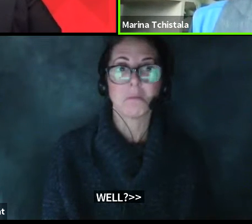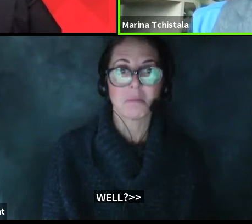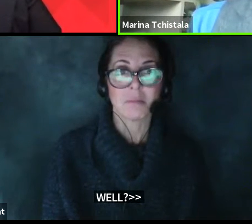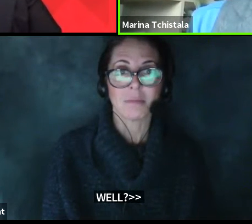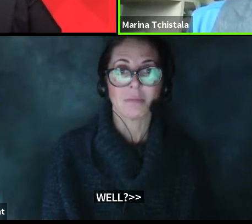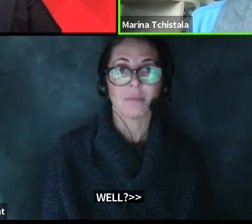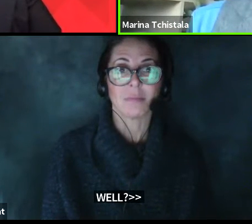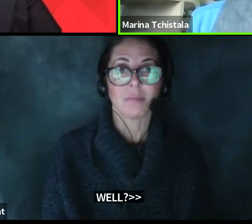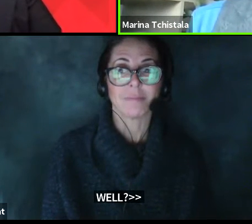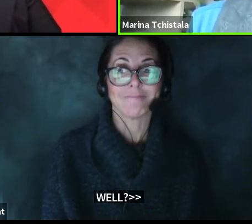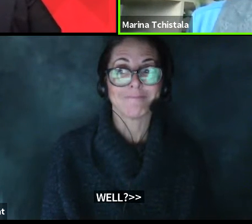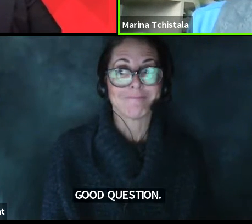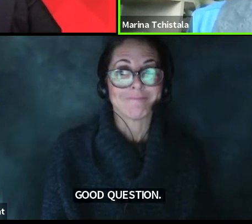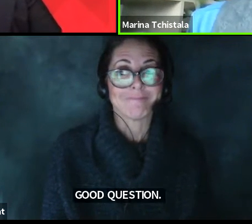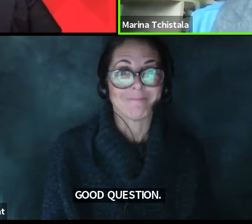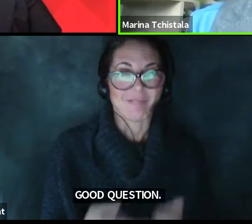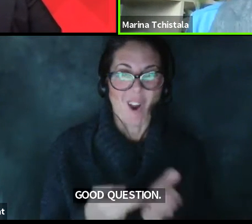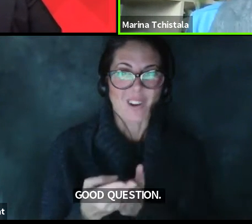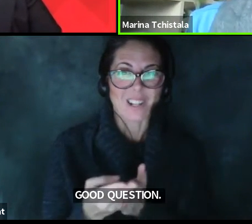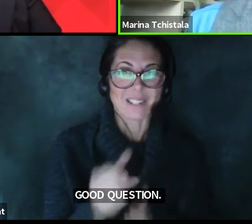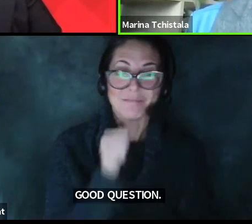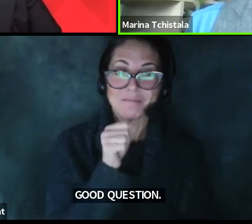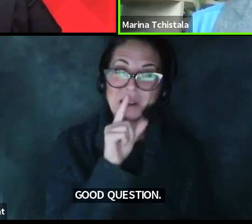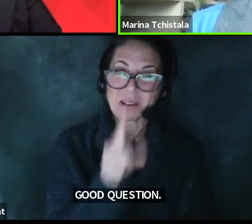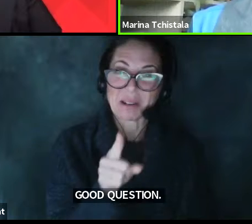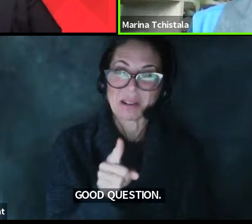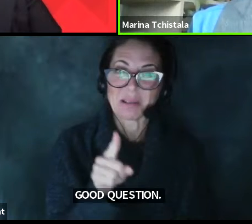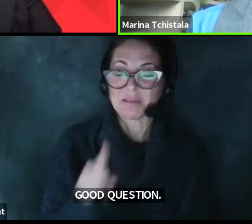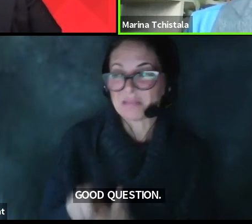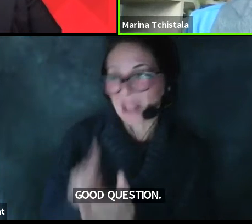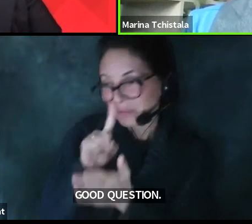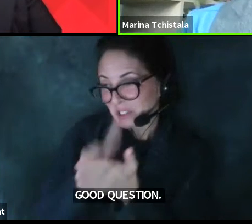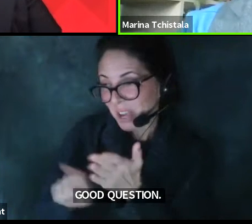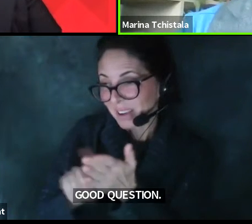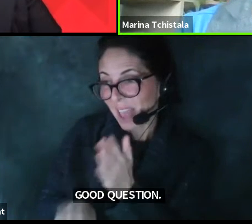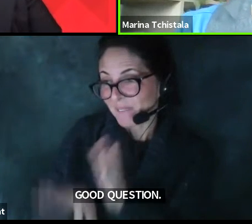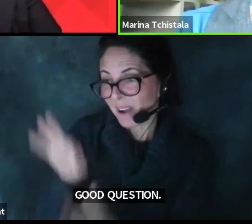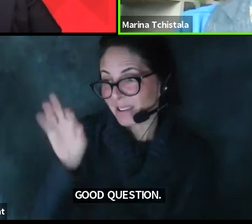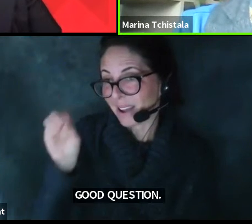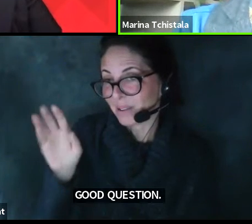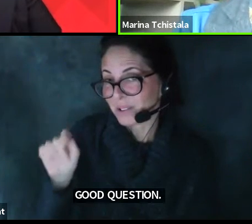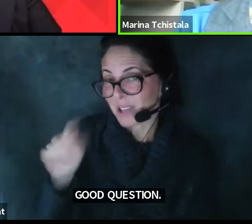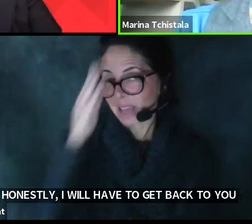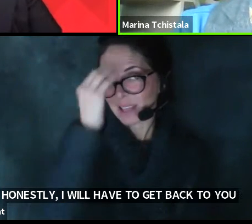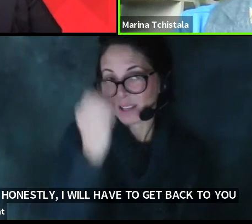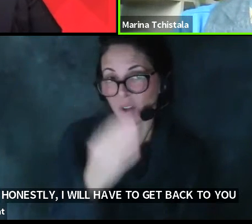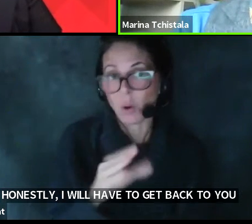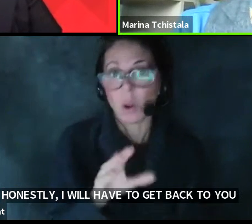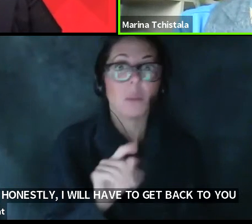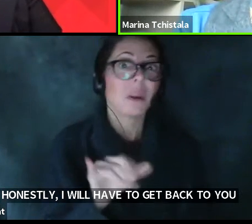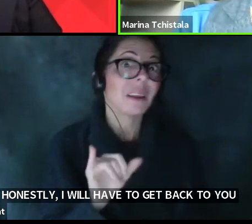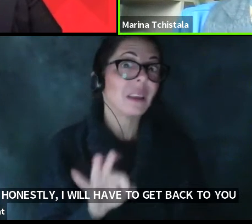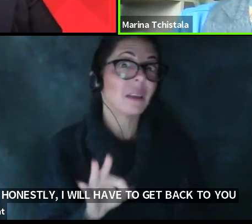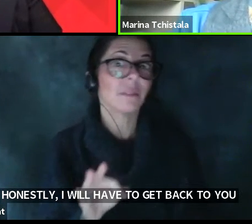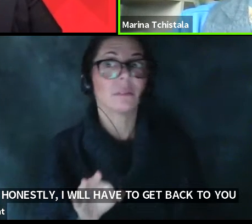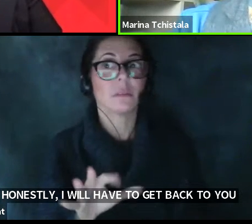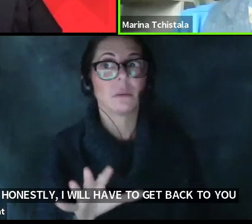I will have to get back to you with this if you want, but you can call the hotline if you want